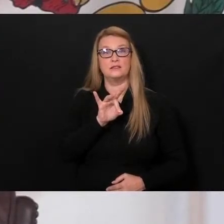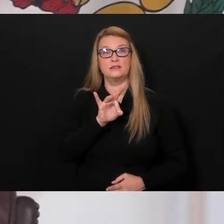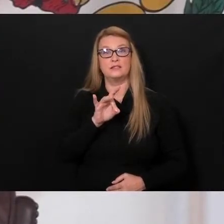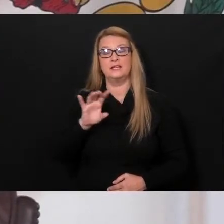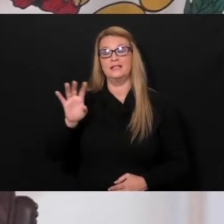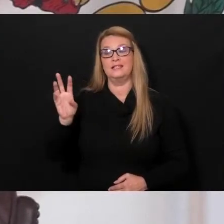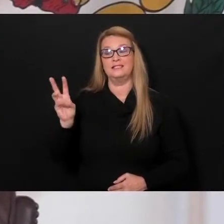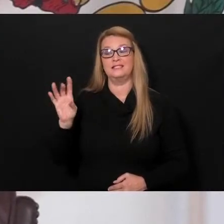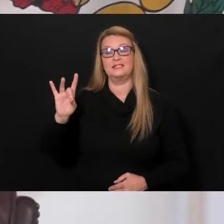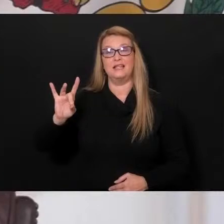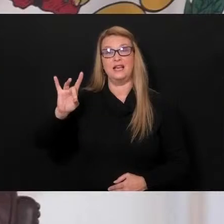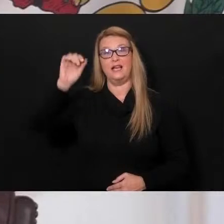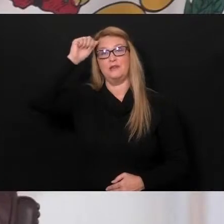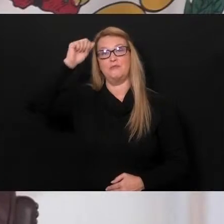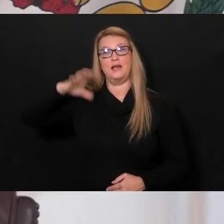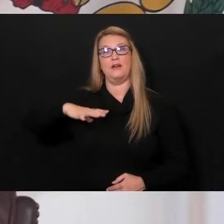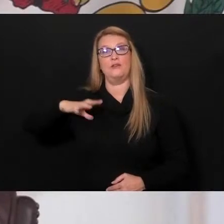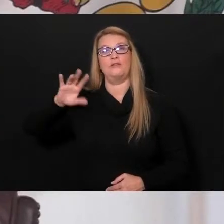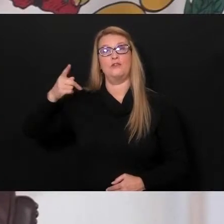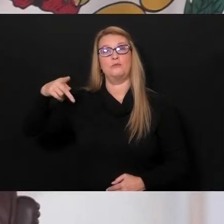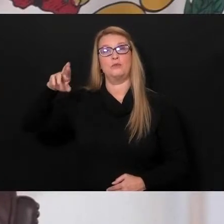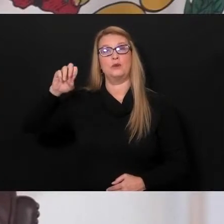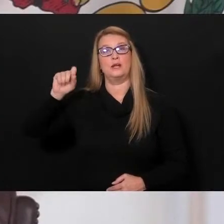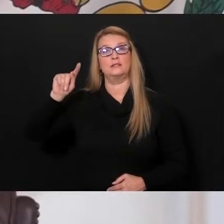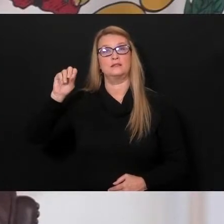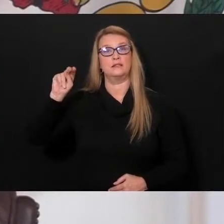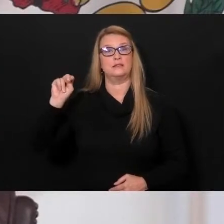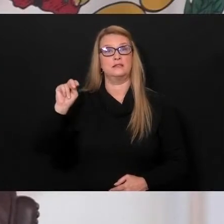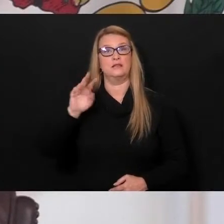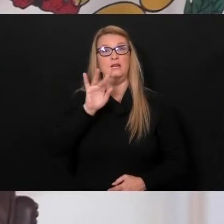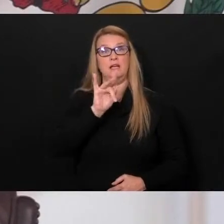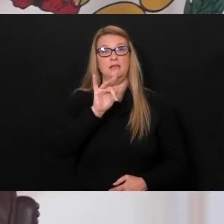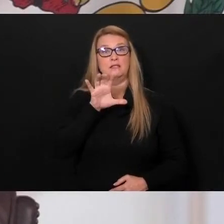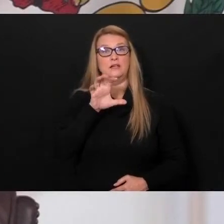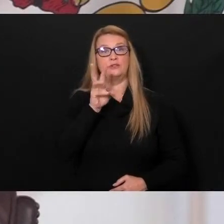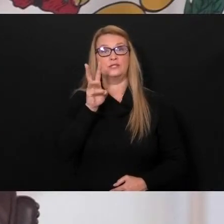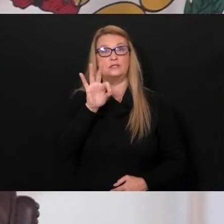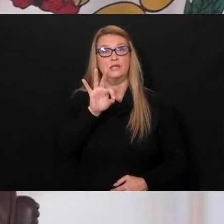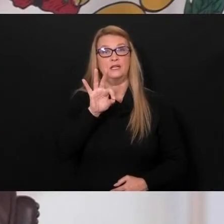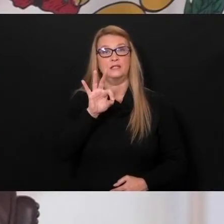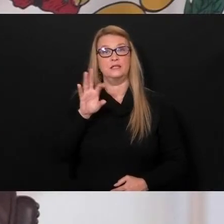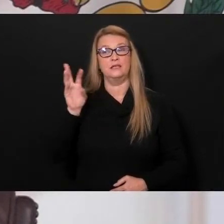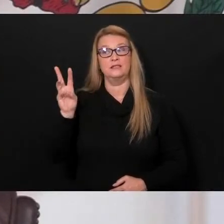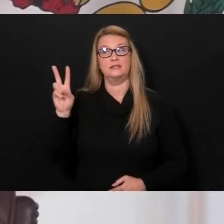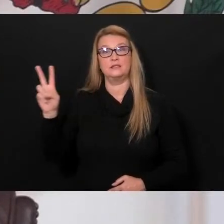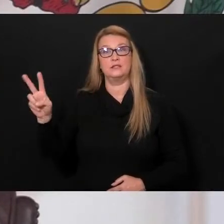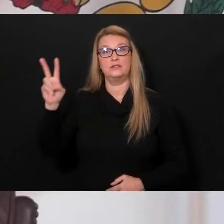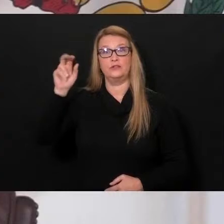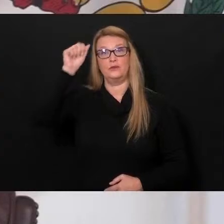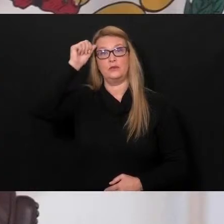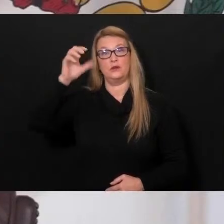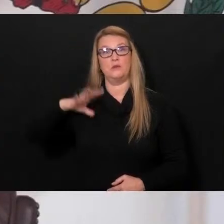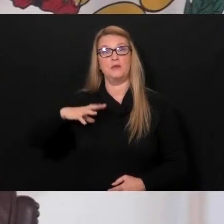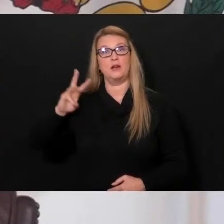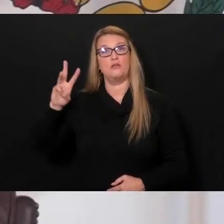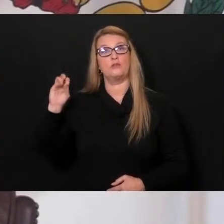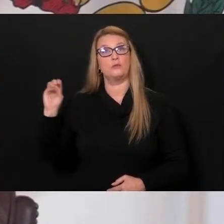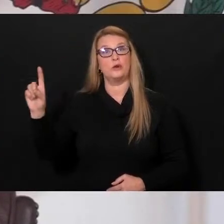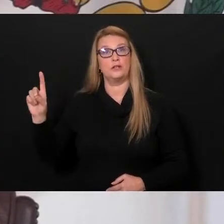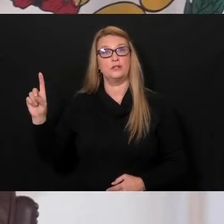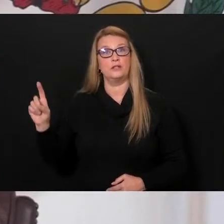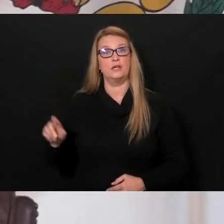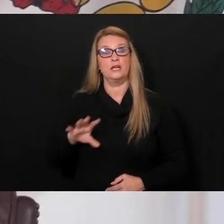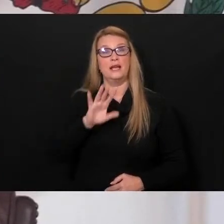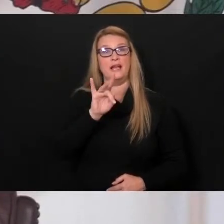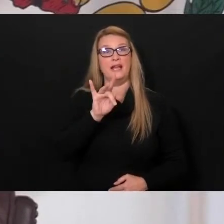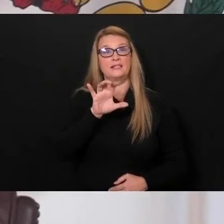is a 68-year-old male from Preston County. Our 1,869th death is a 62-year-old male from Wood County.